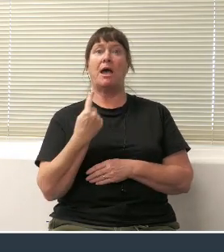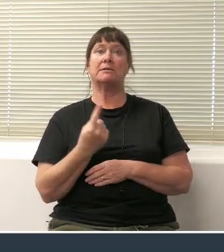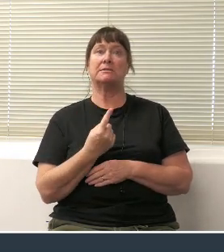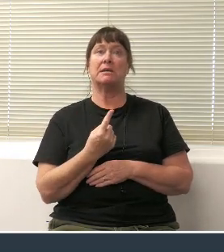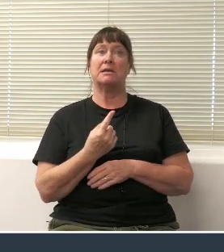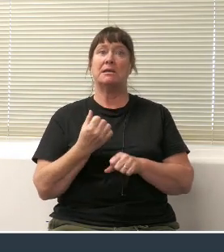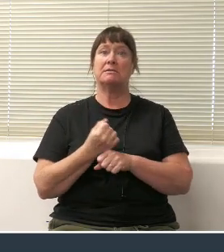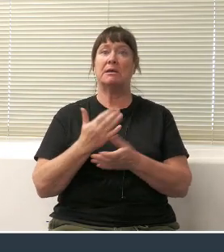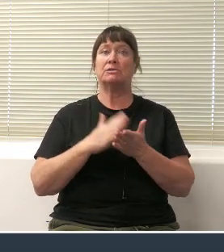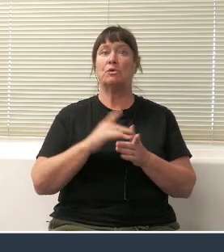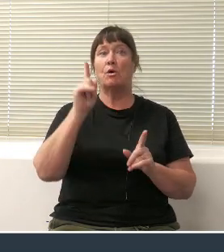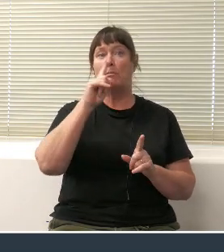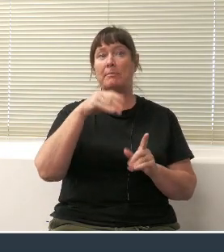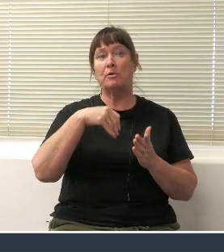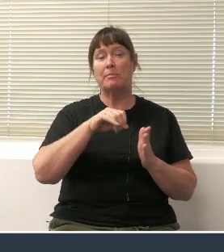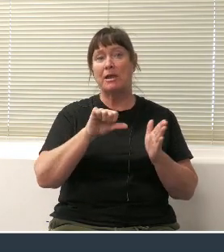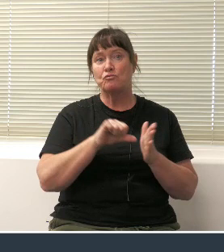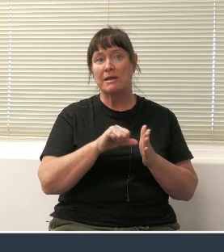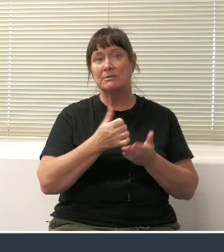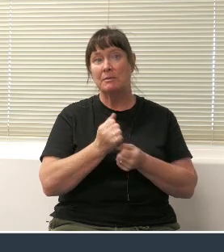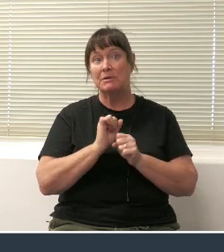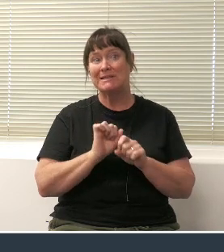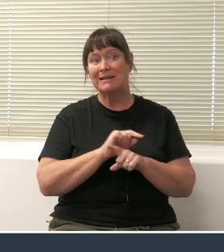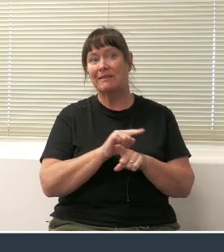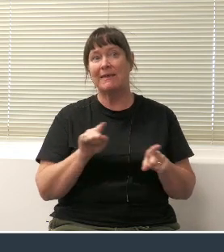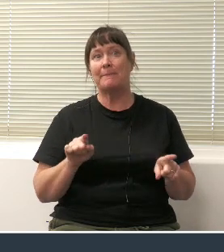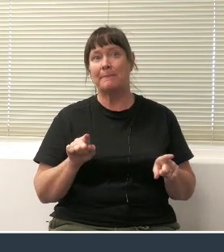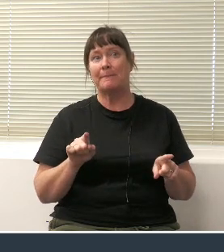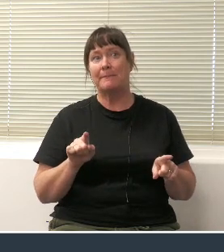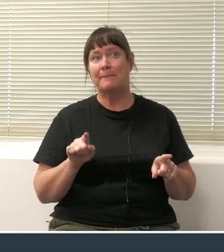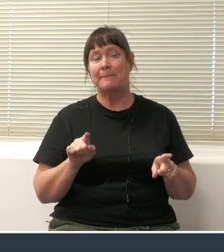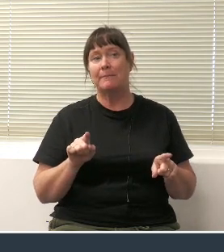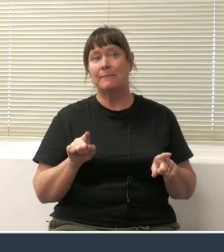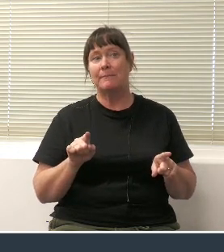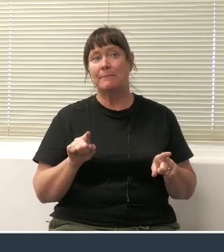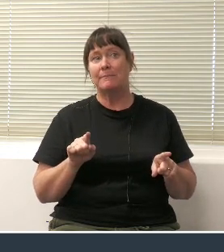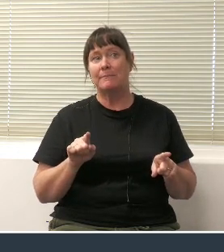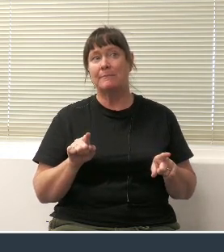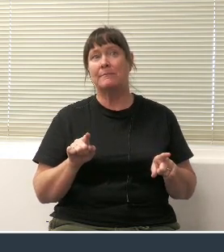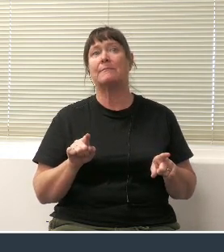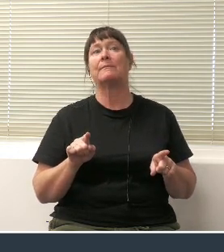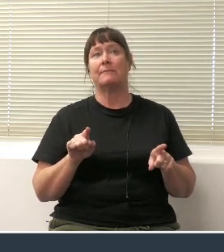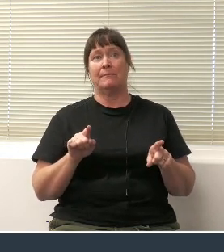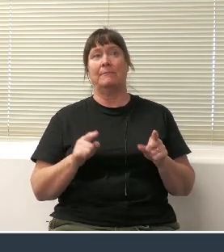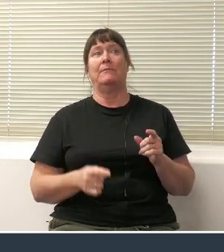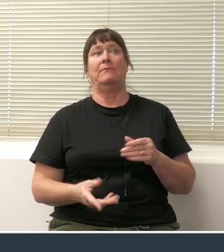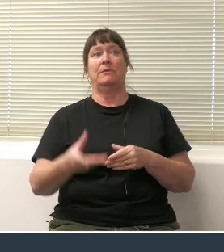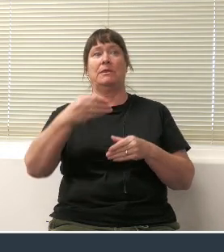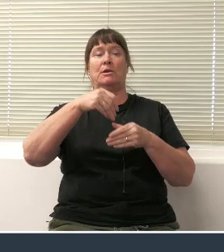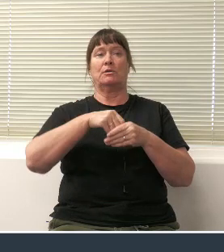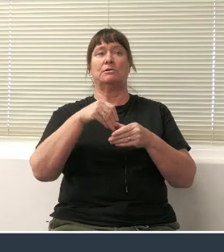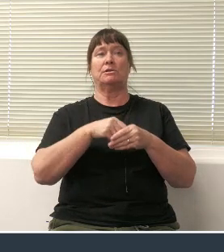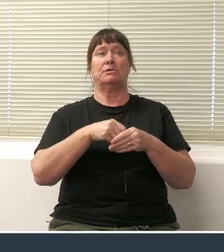current ratepayers and the ratepayers of the future are protected through the inclusion of responsible and